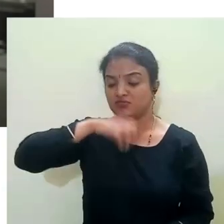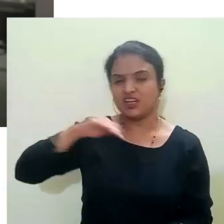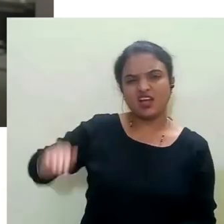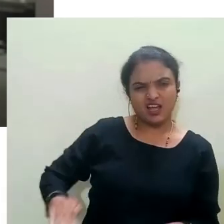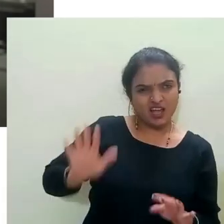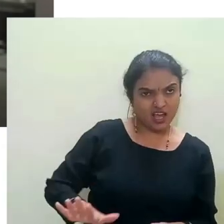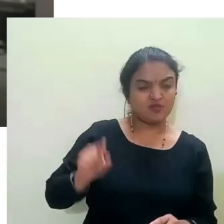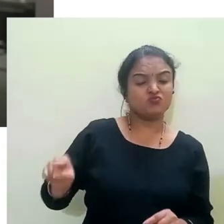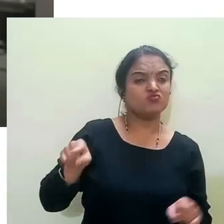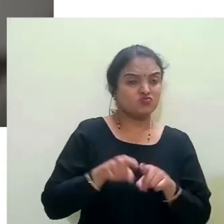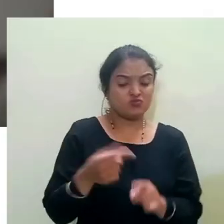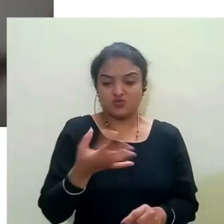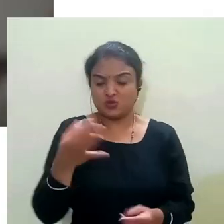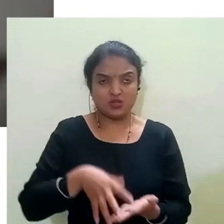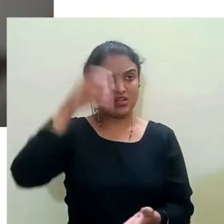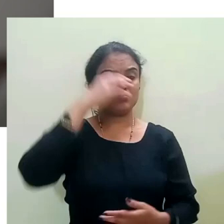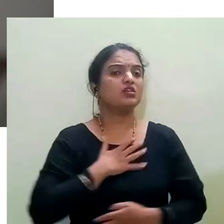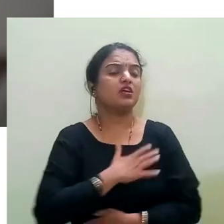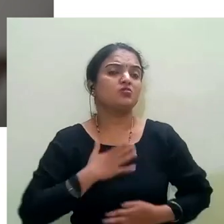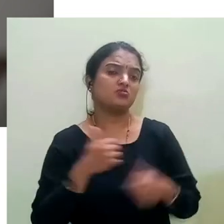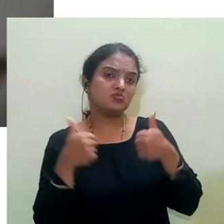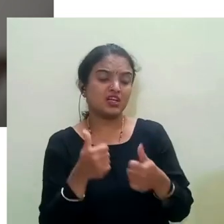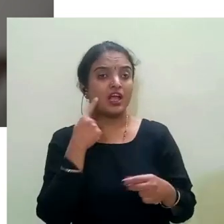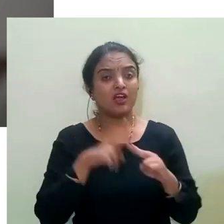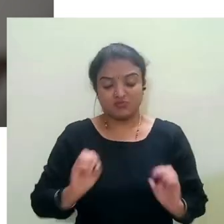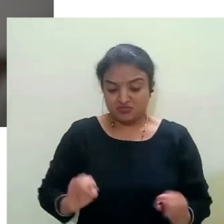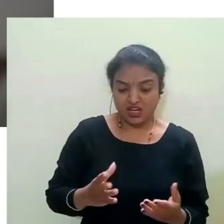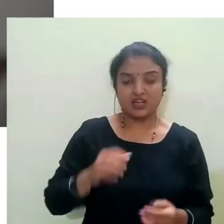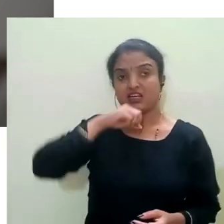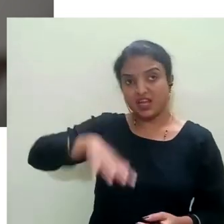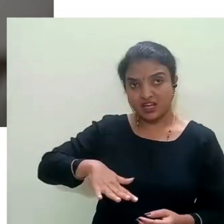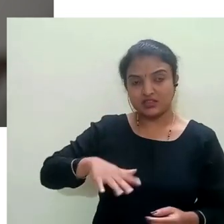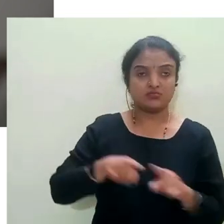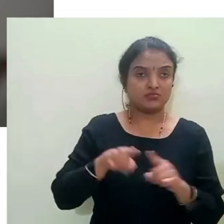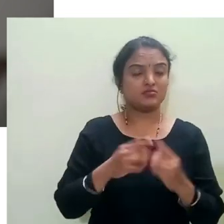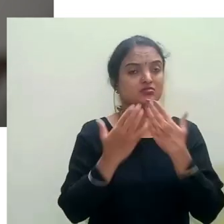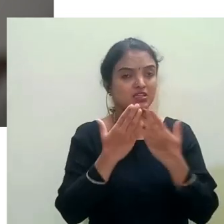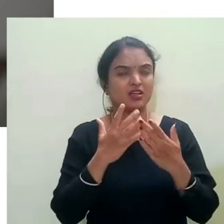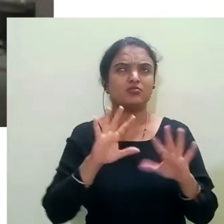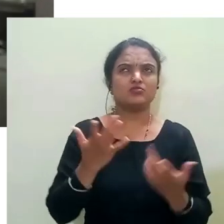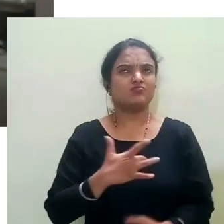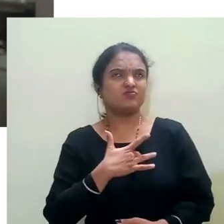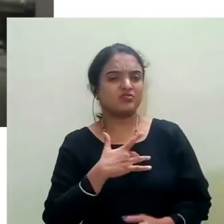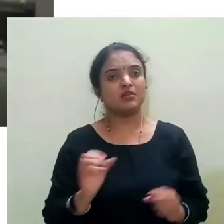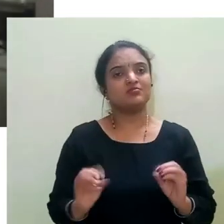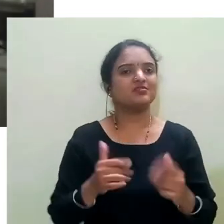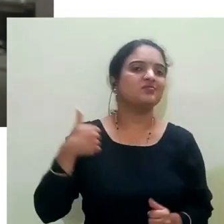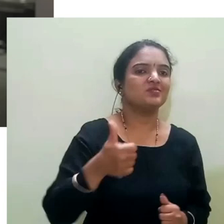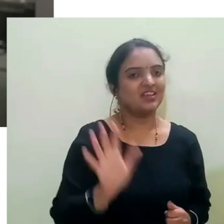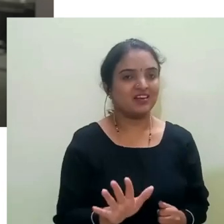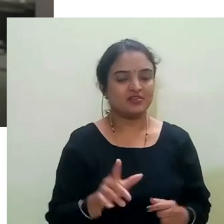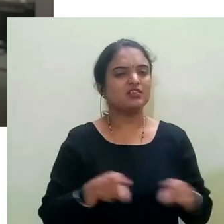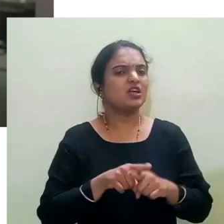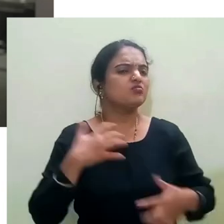and we believe in starting them young. Introducing children to the joys of art and culture early can do wonders for academic and